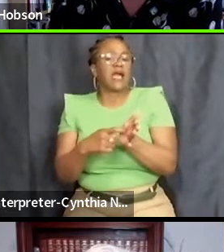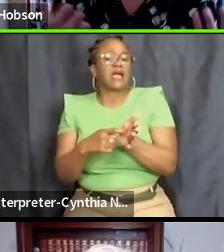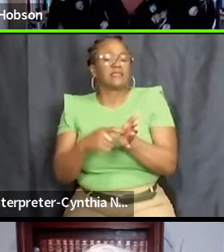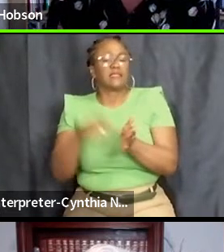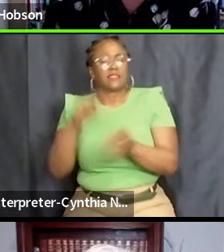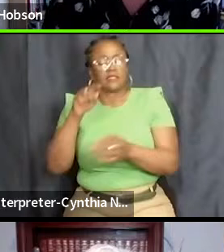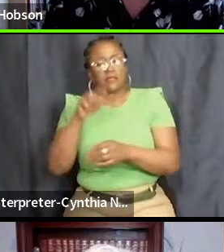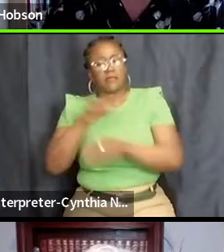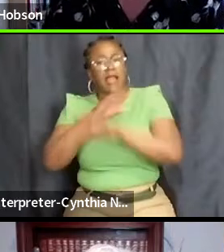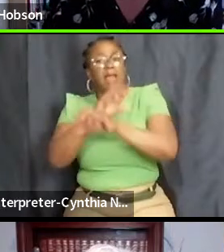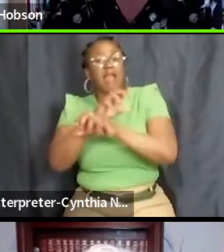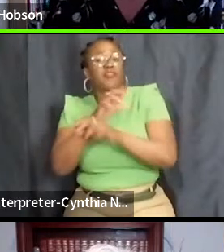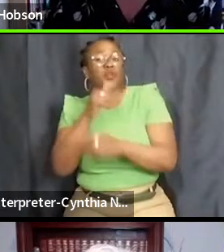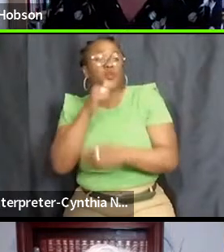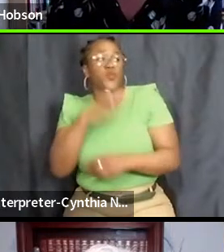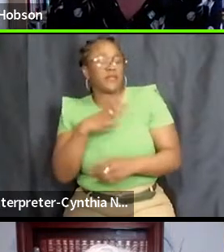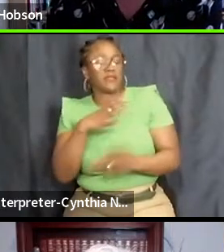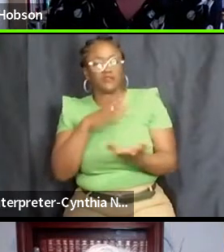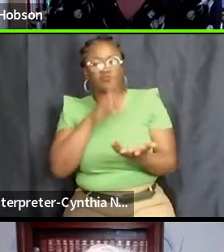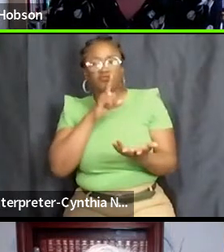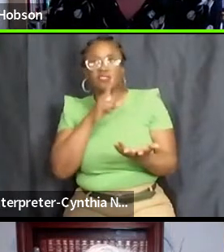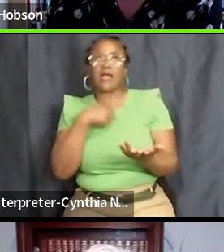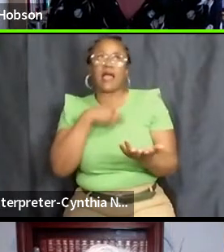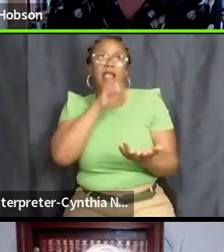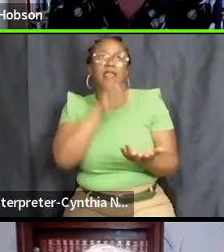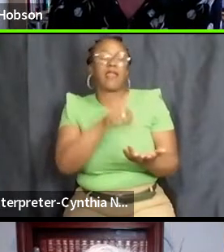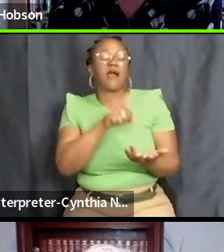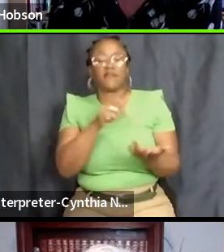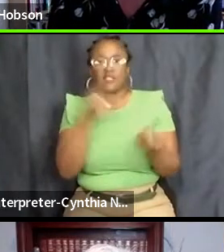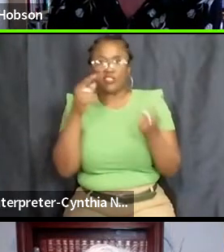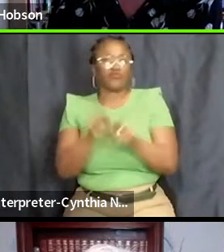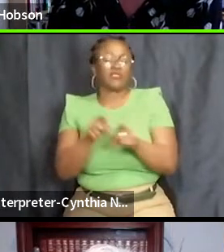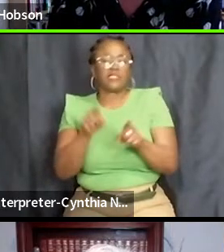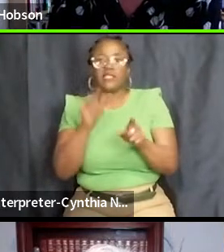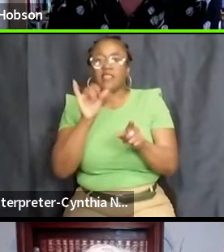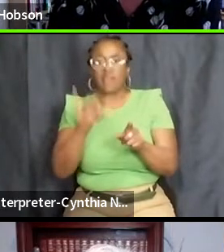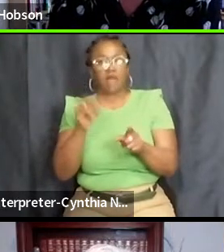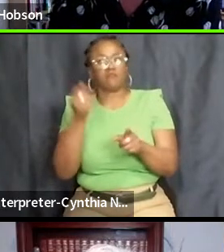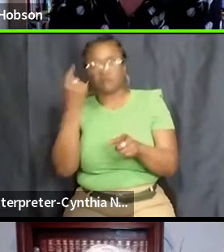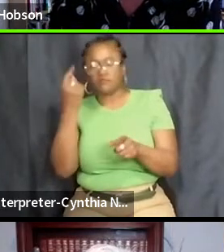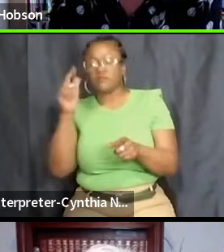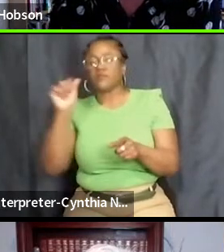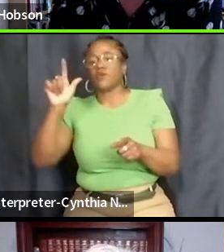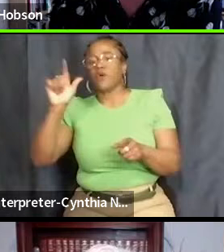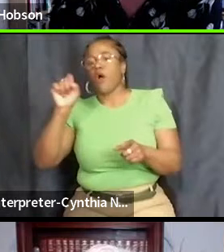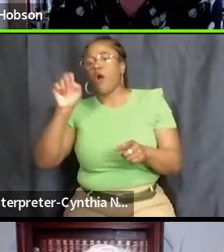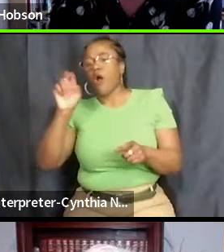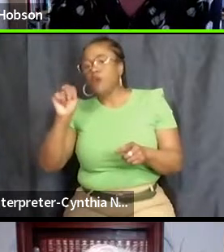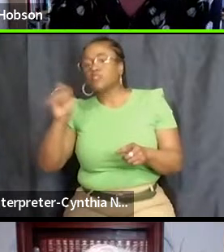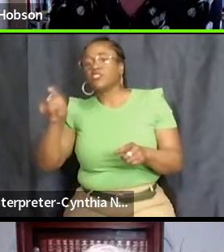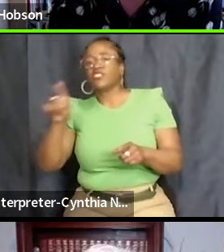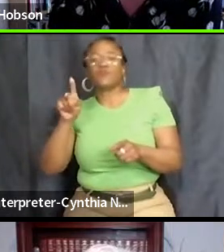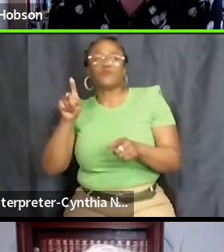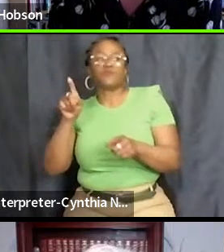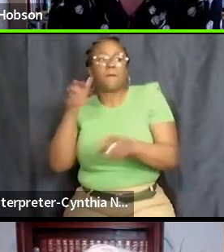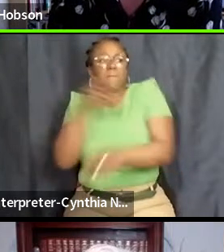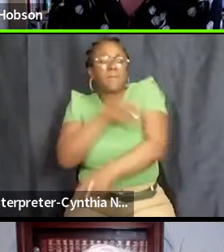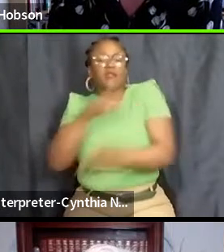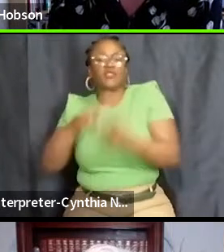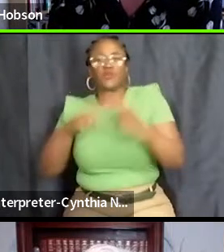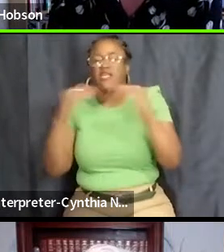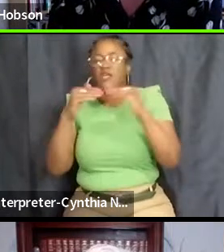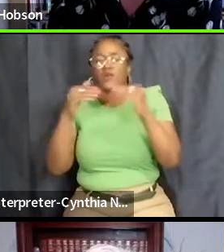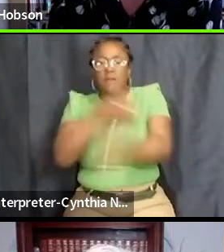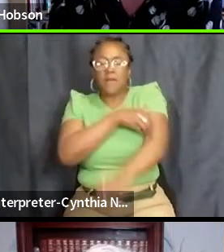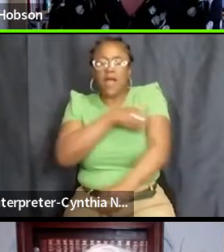Panther women, which I absolutely would agree with. And I would note that Alston was married to an equally powerful